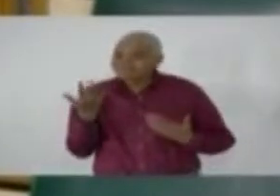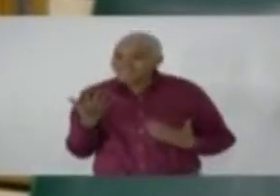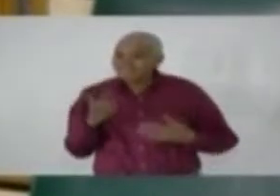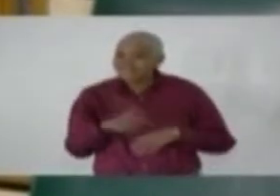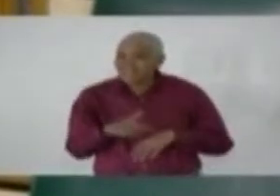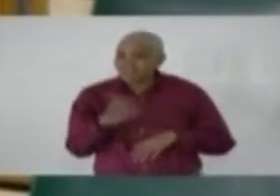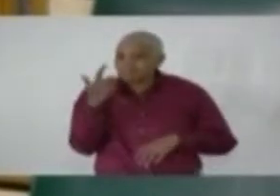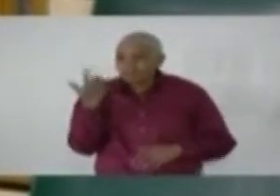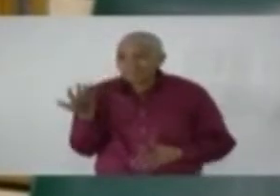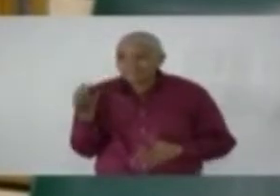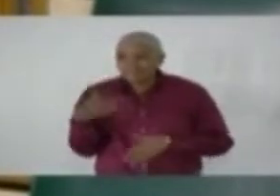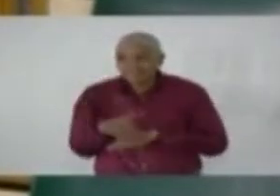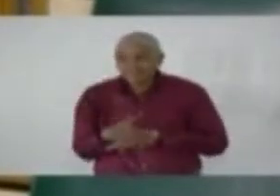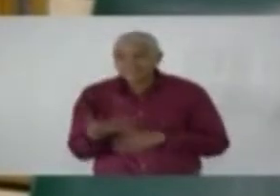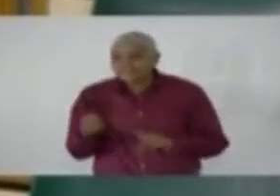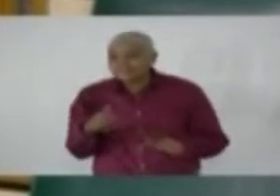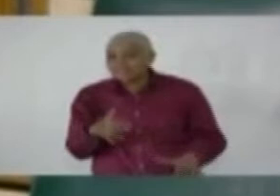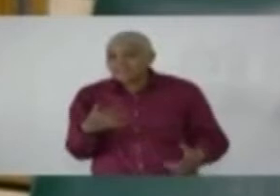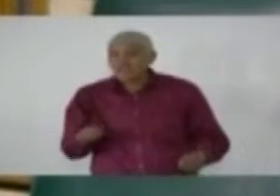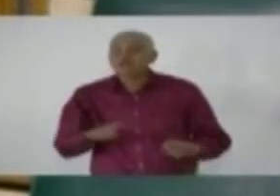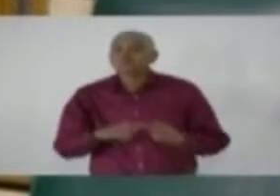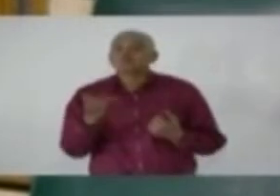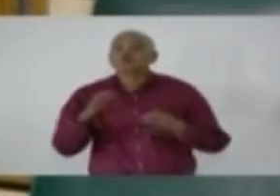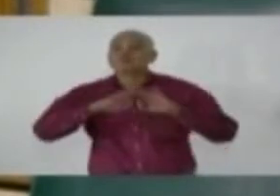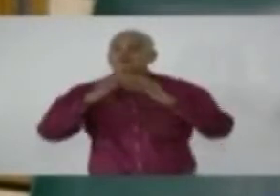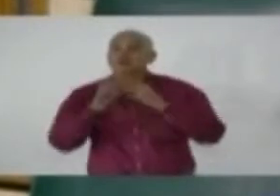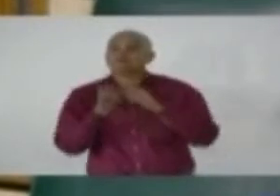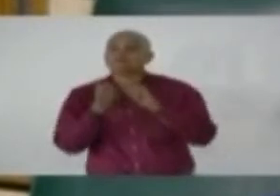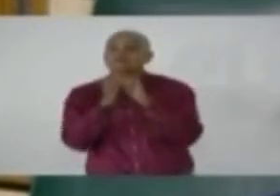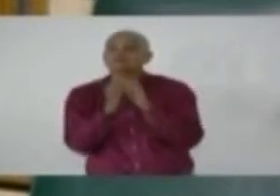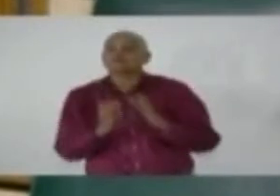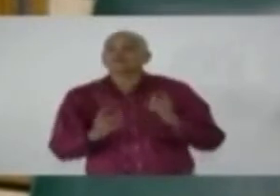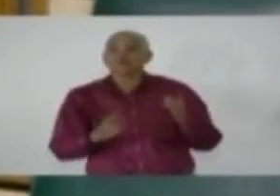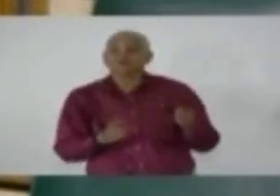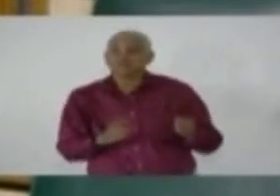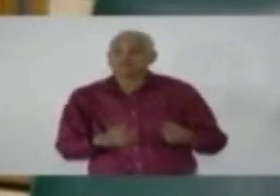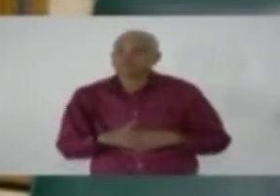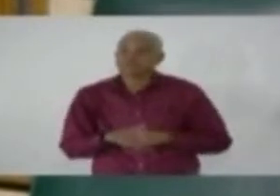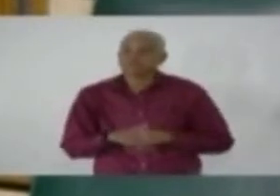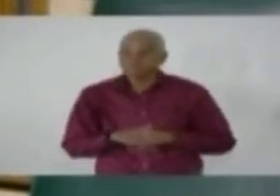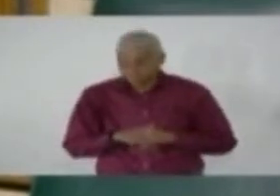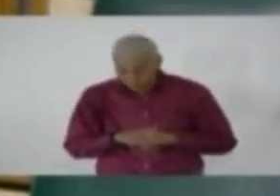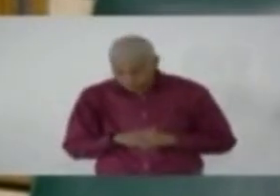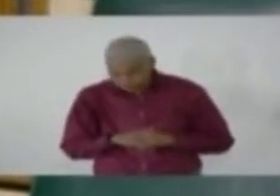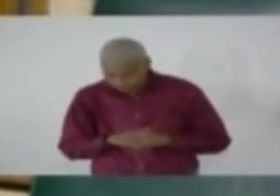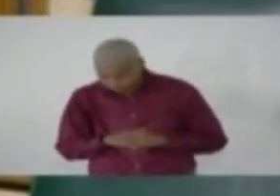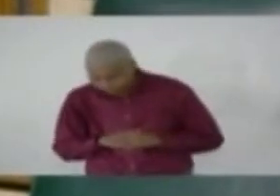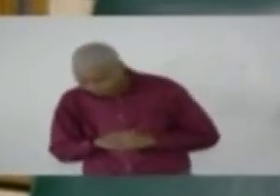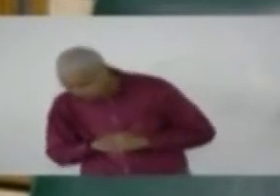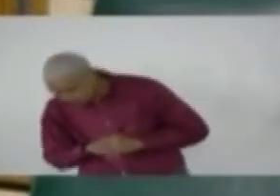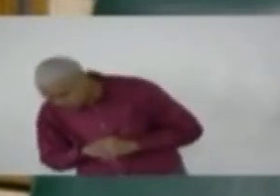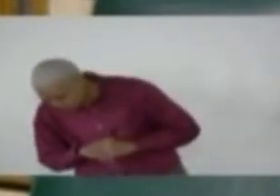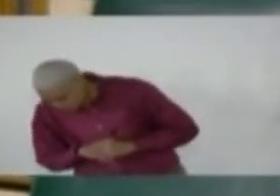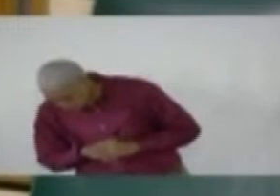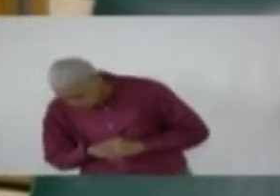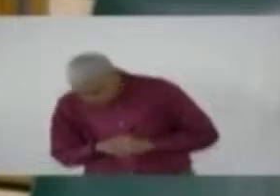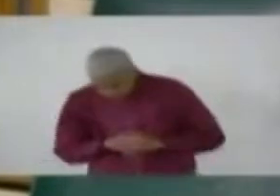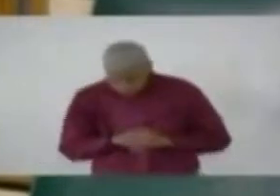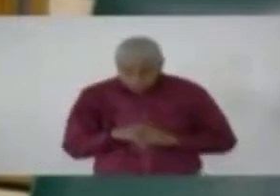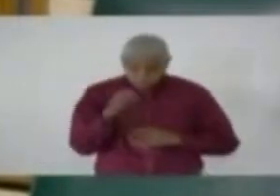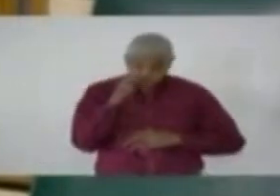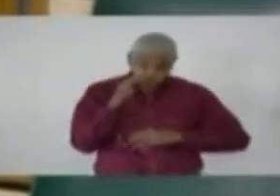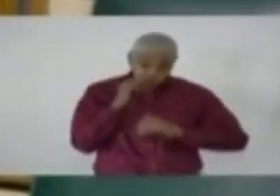wake, and now his family is without him. We also heard of last